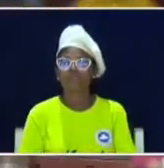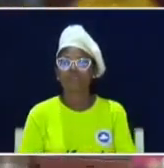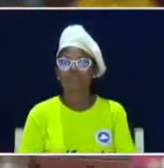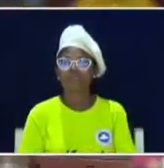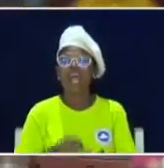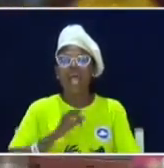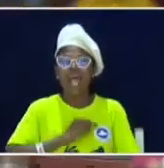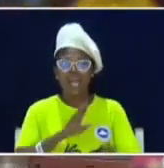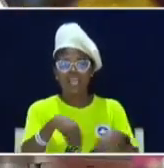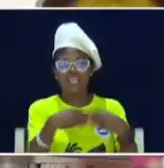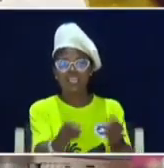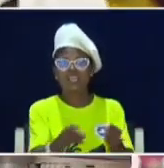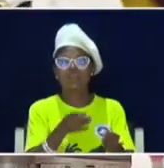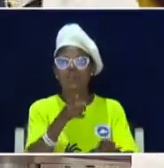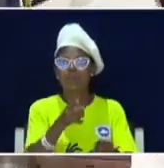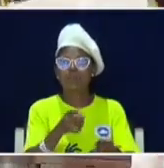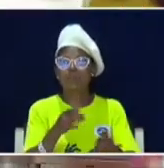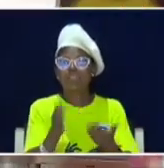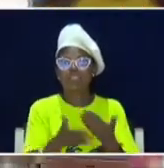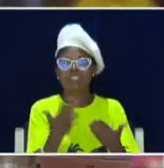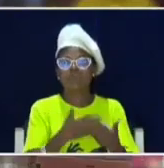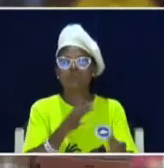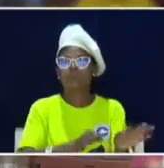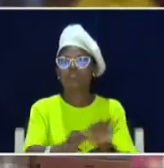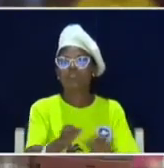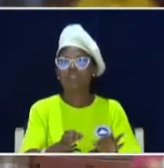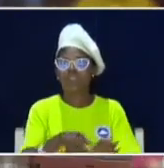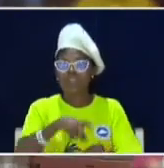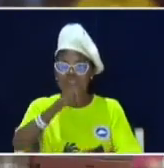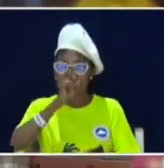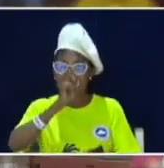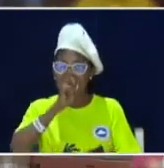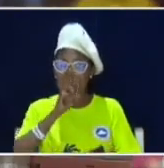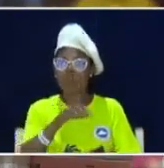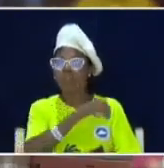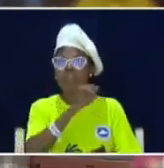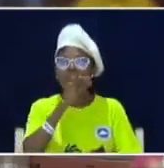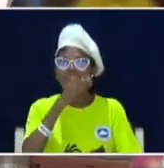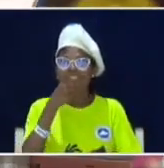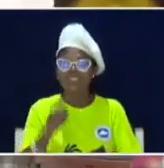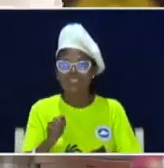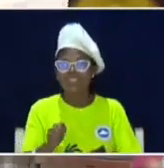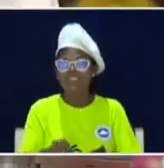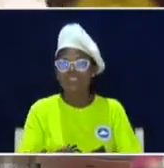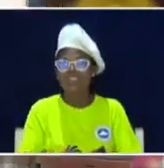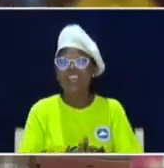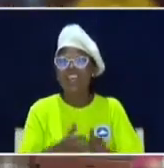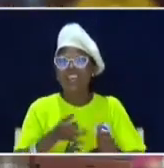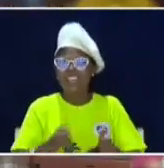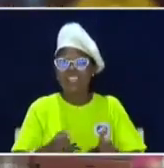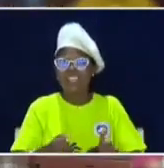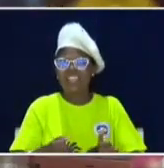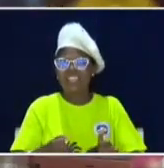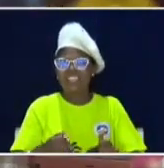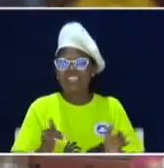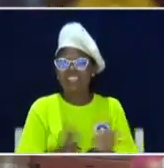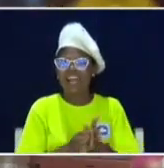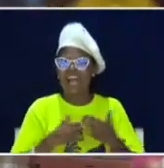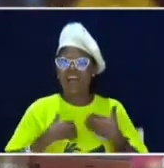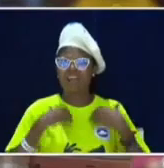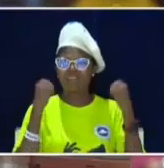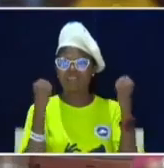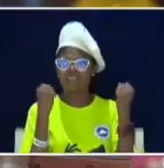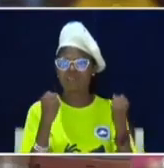I just give a simple definition. An eagle is a large and strong bird. A large and strong